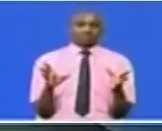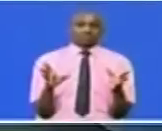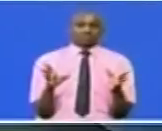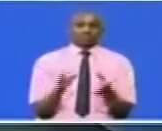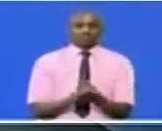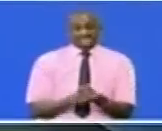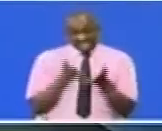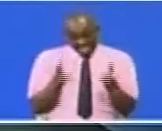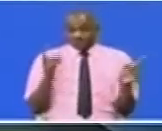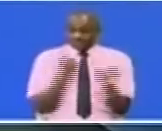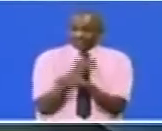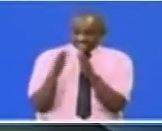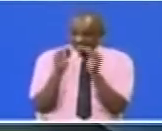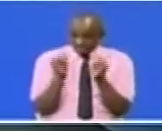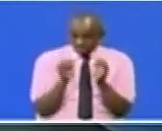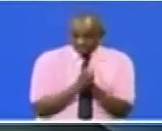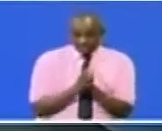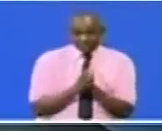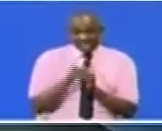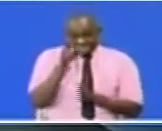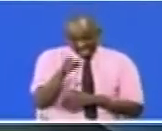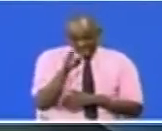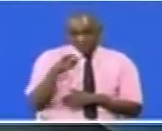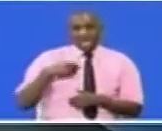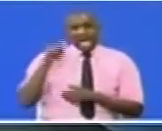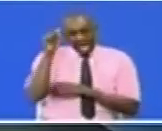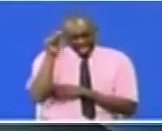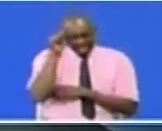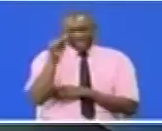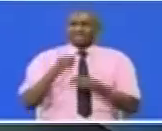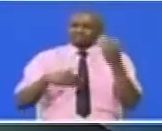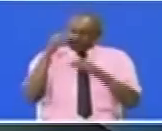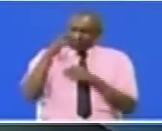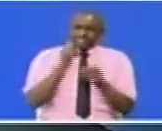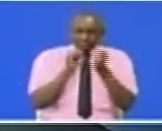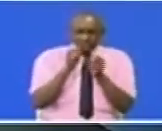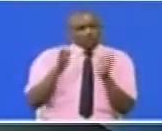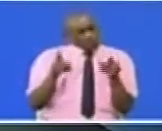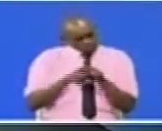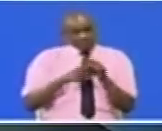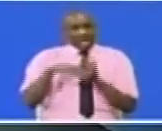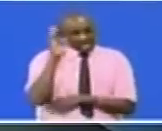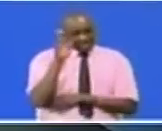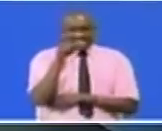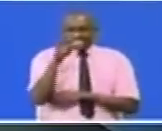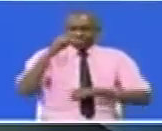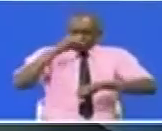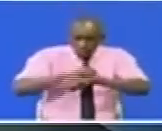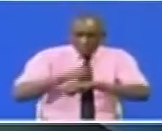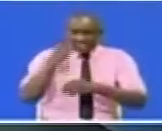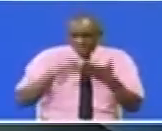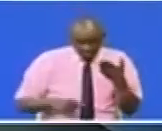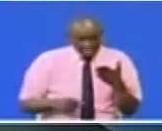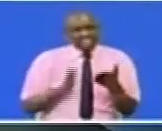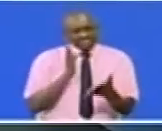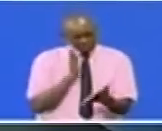And well, to other news now, Maseno School is not only known in academic excellence, but its sports prowess too. The school prides itself